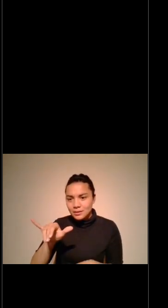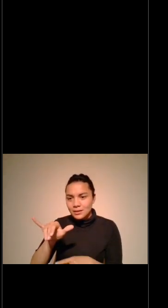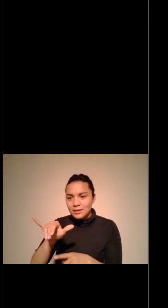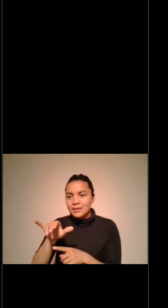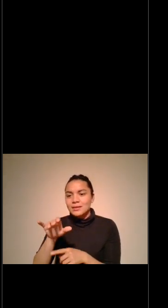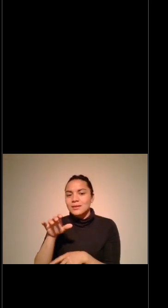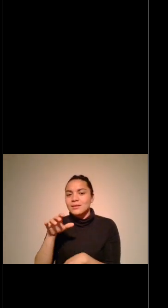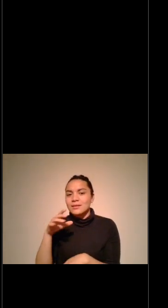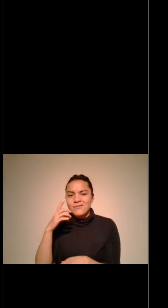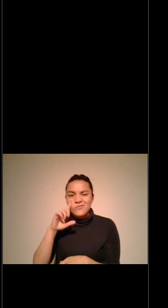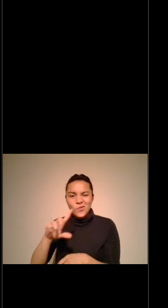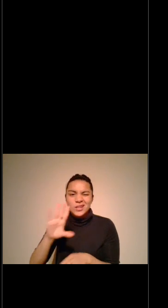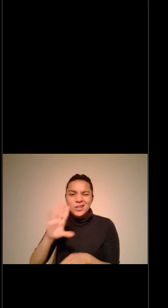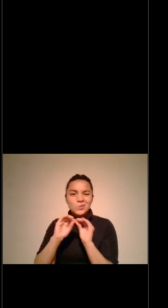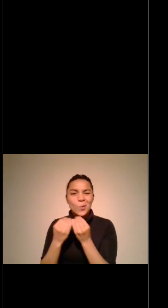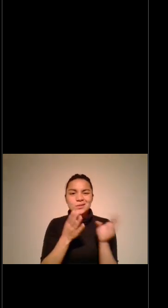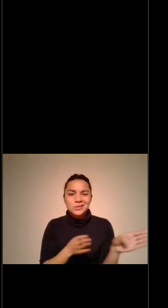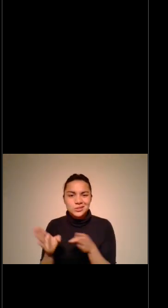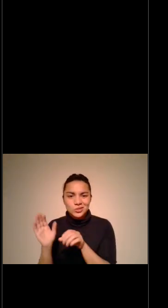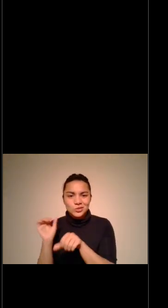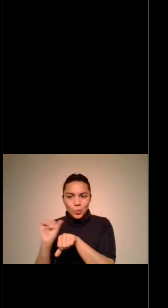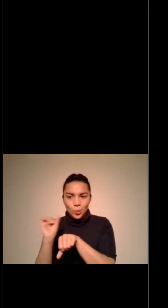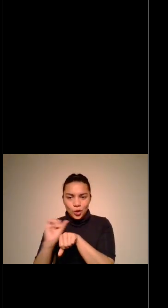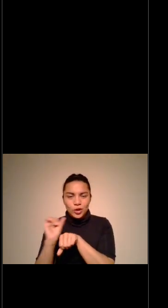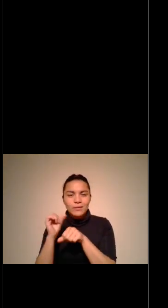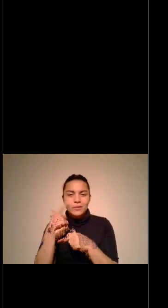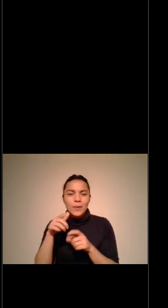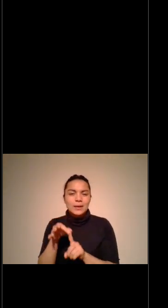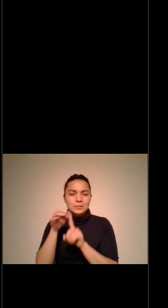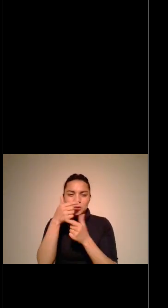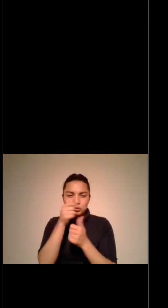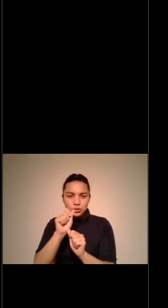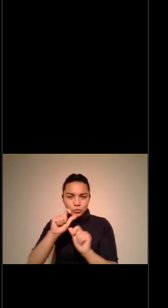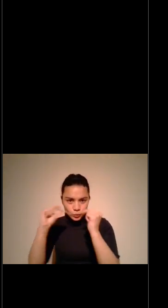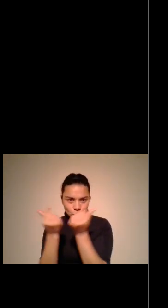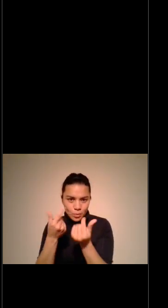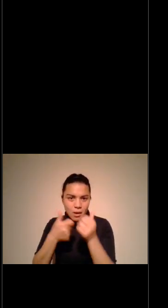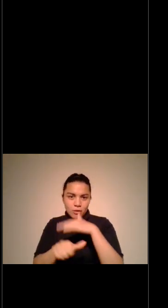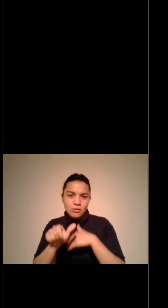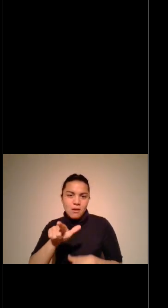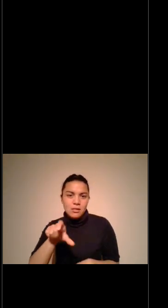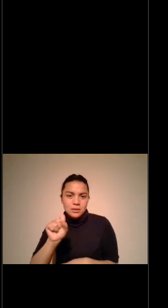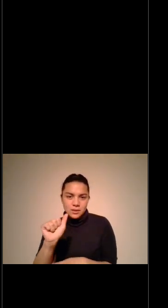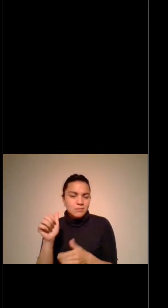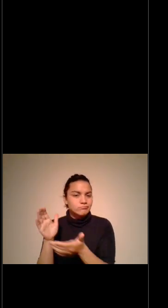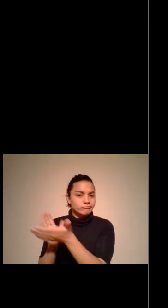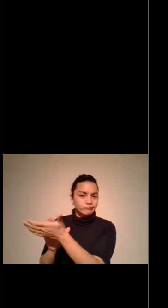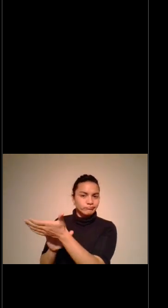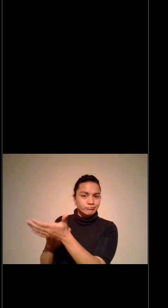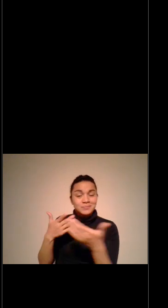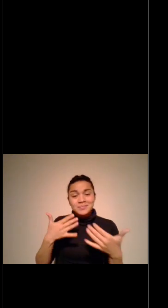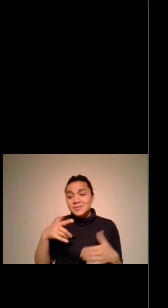in founding and co-convening the Special Interest Group. Go ahead and take it away.